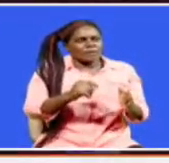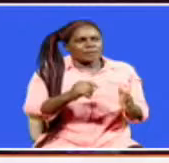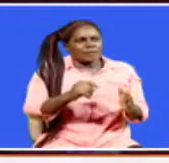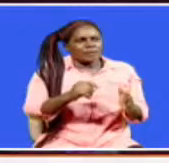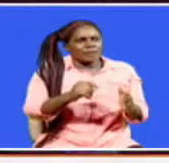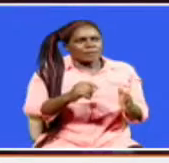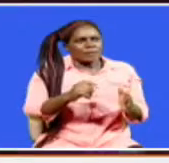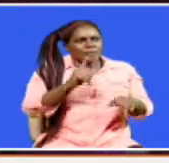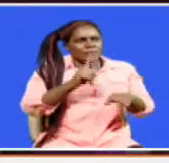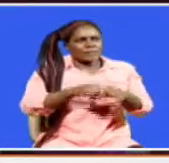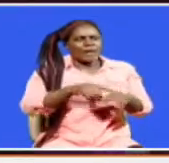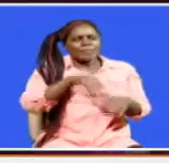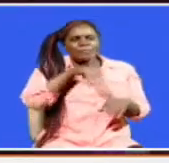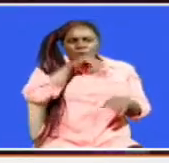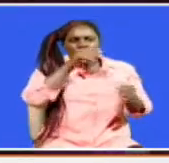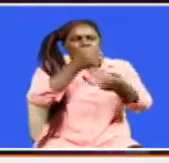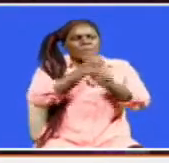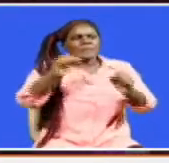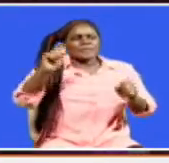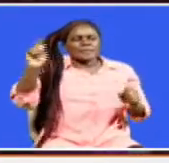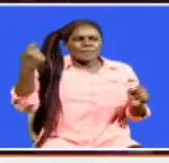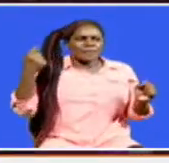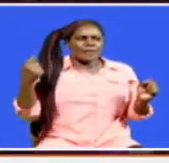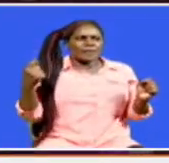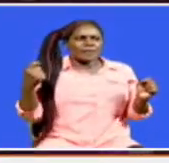Raila will be the president of the Republic of Kenya